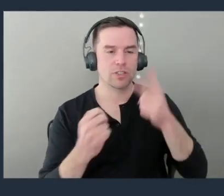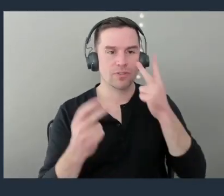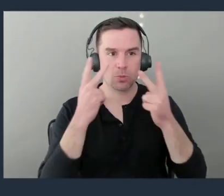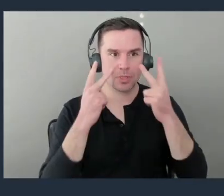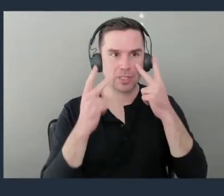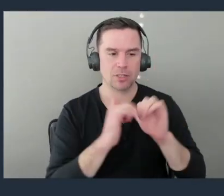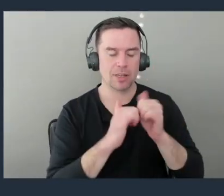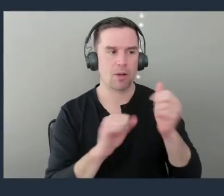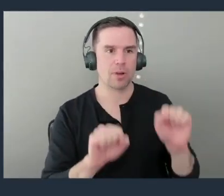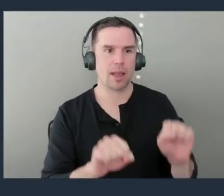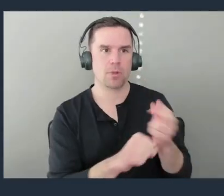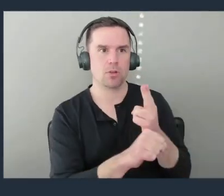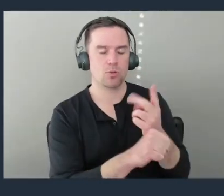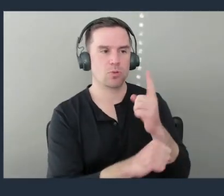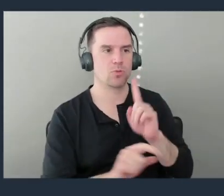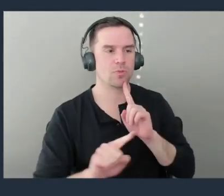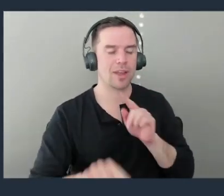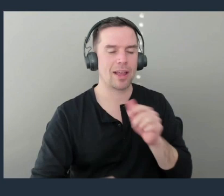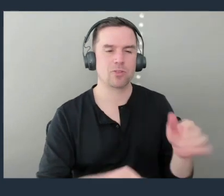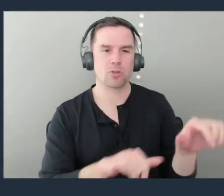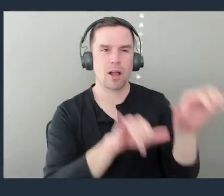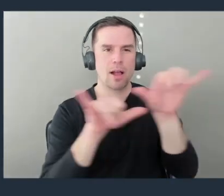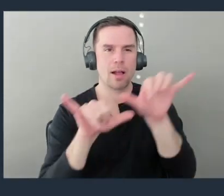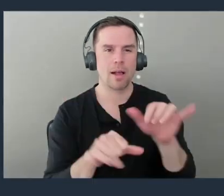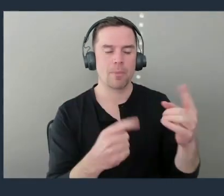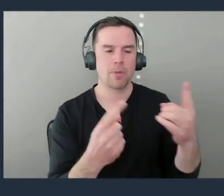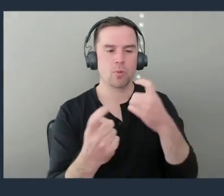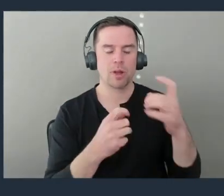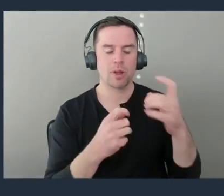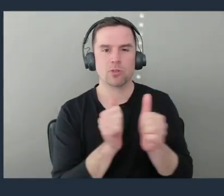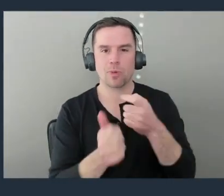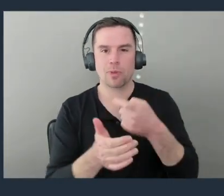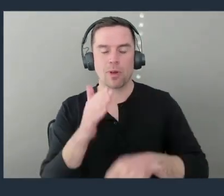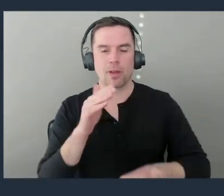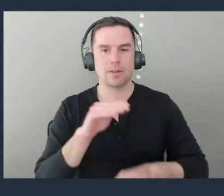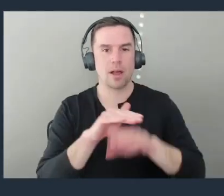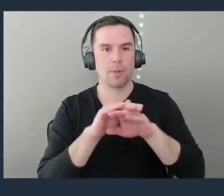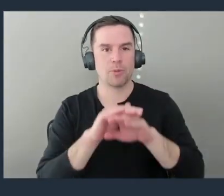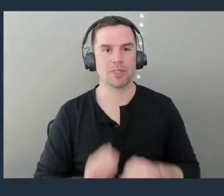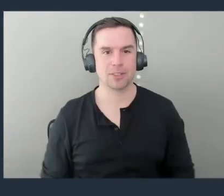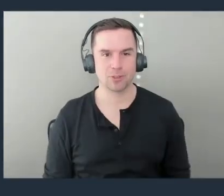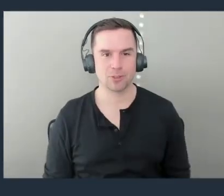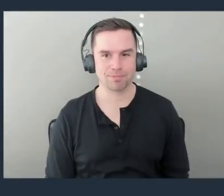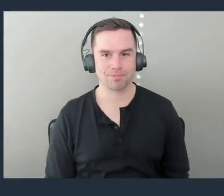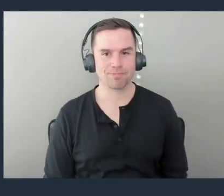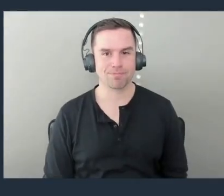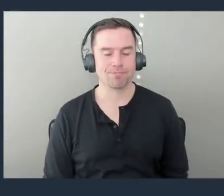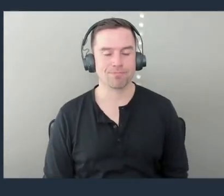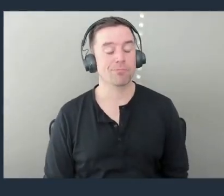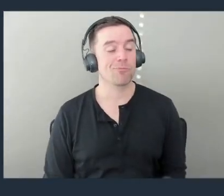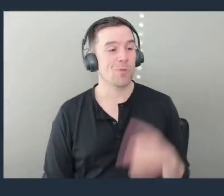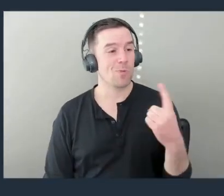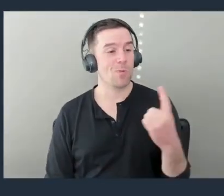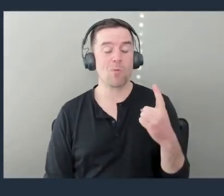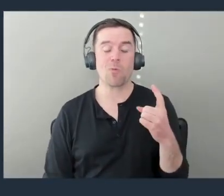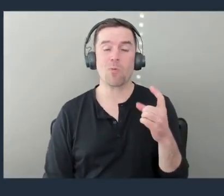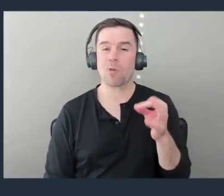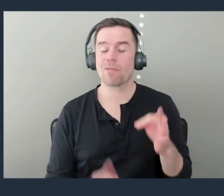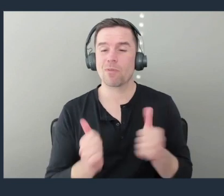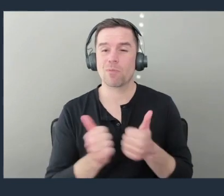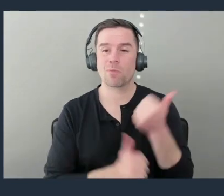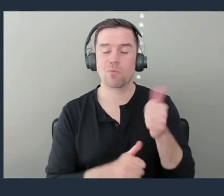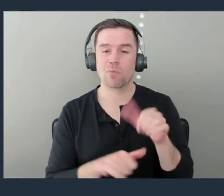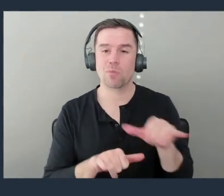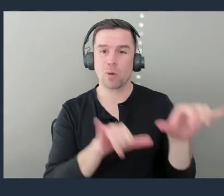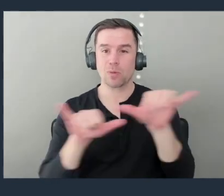of the common questions related to cost optimization. One of the most common questions we hear from our customers